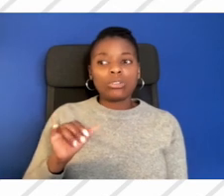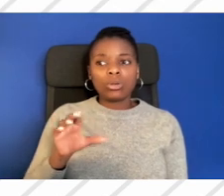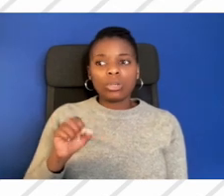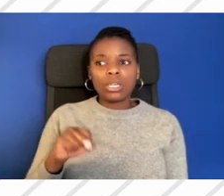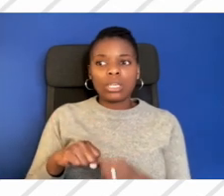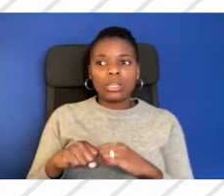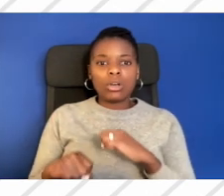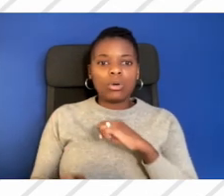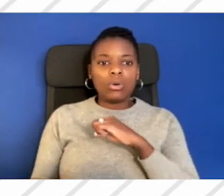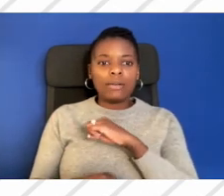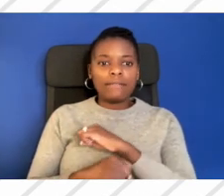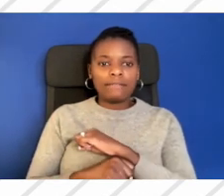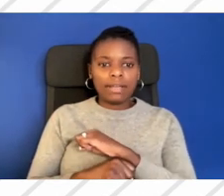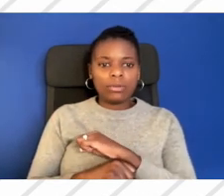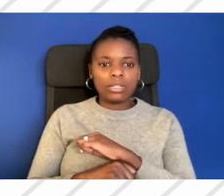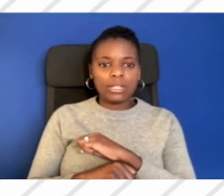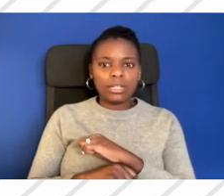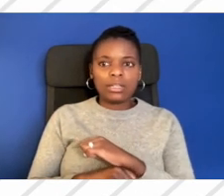at the Center for Scholars and Storytellers.